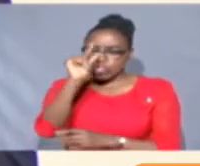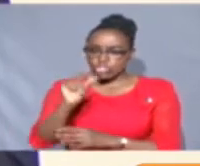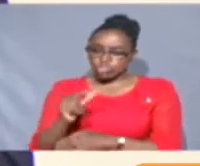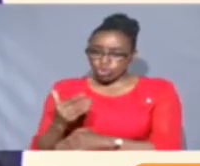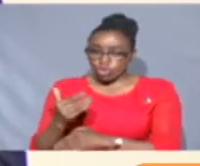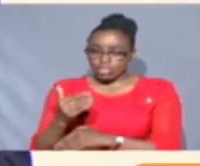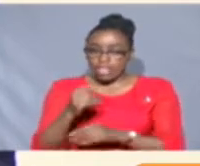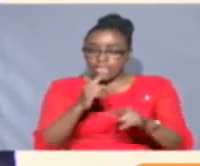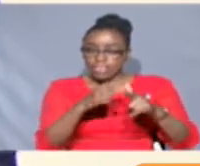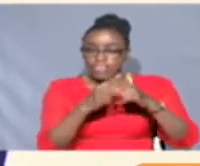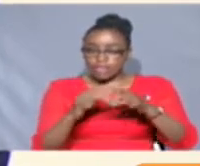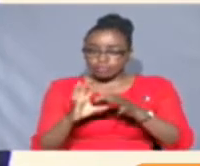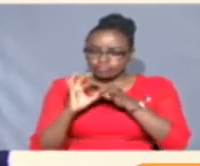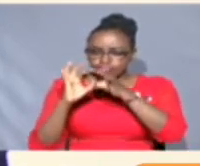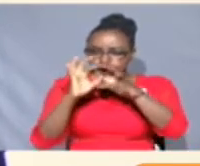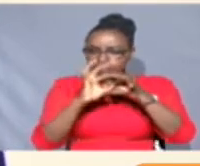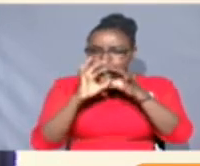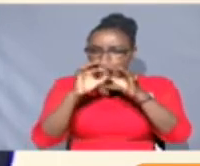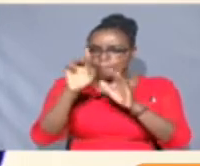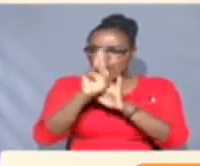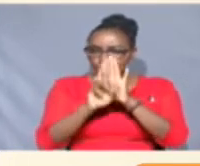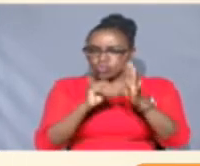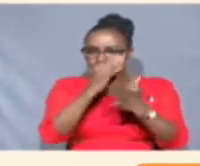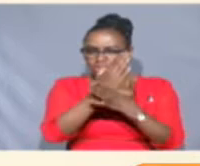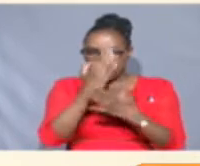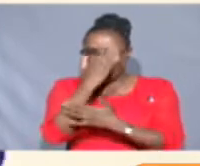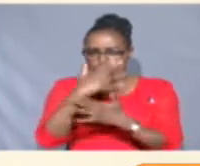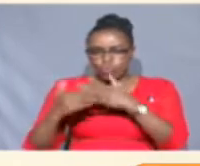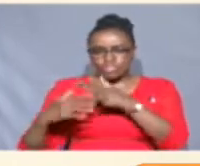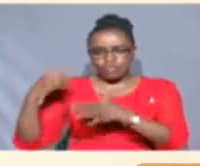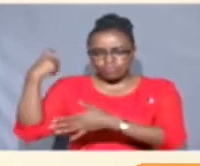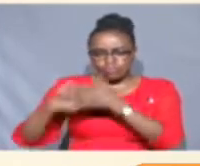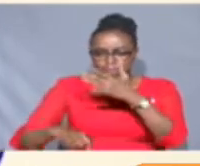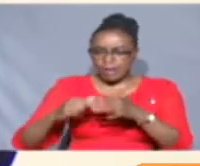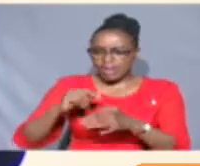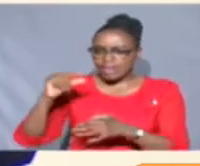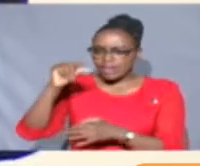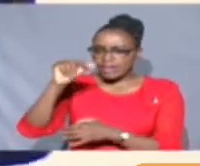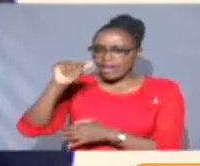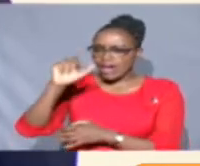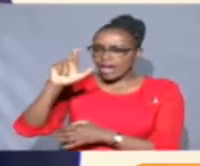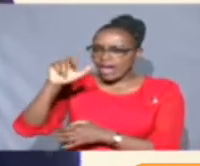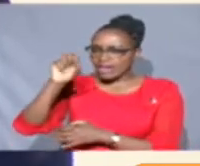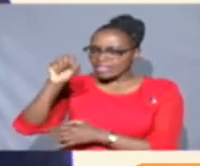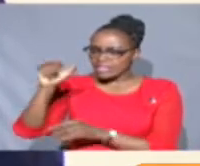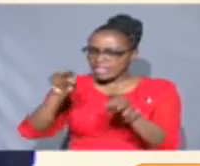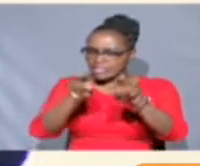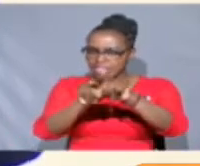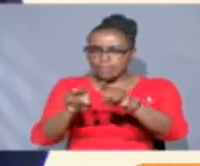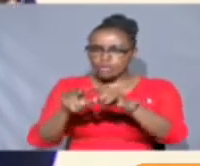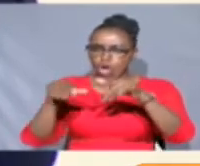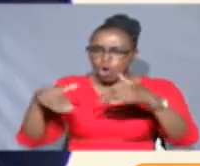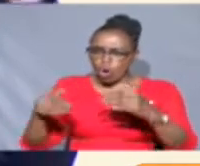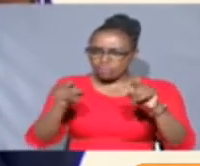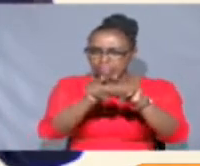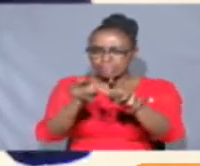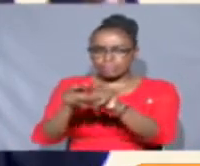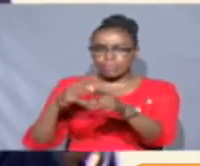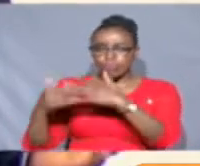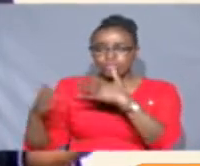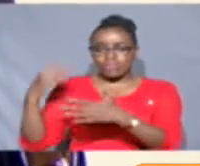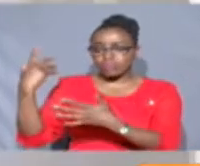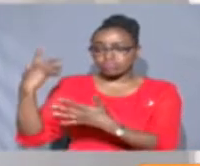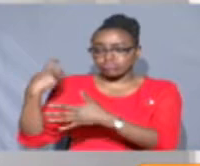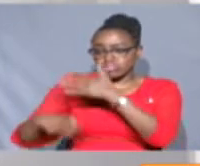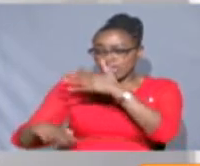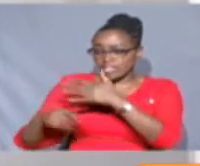then be able to harmonize some of the rules so that what is being charged in Garissa is the same or more or less the same as what is being charged